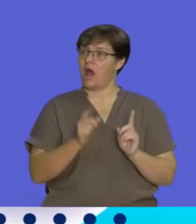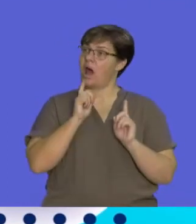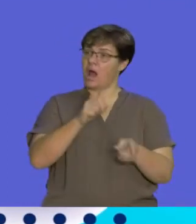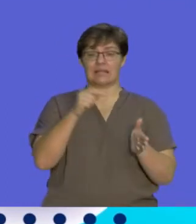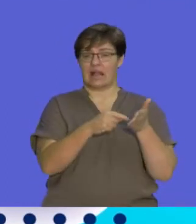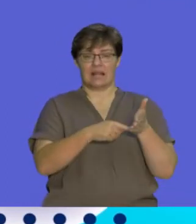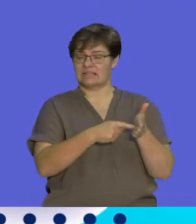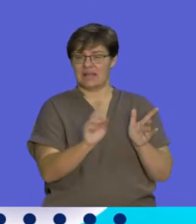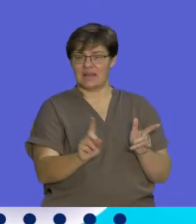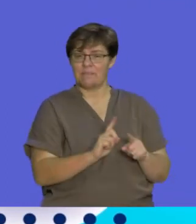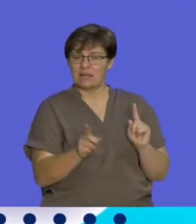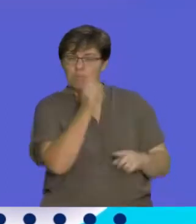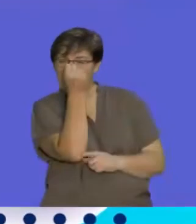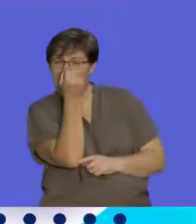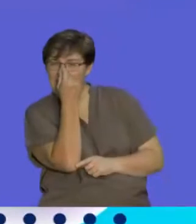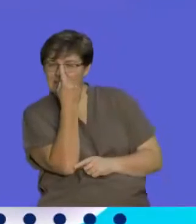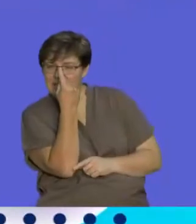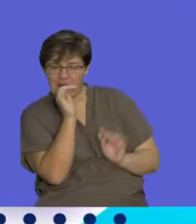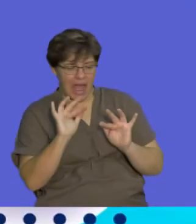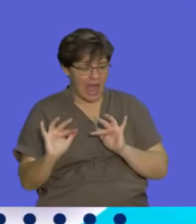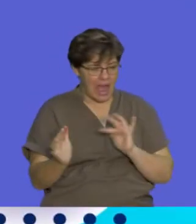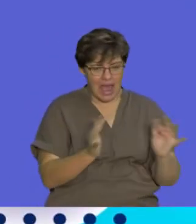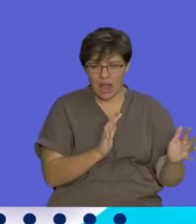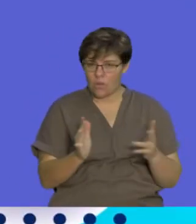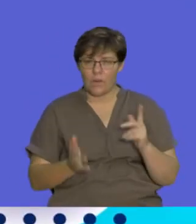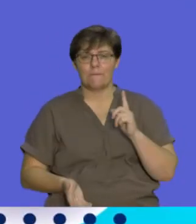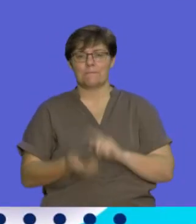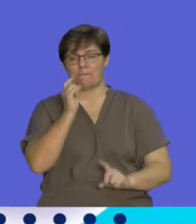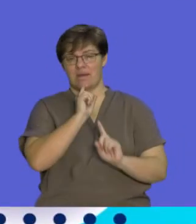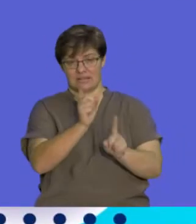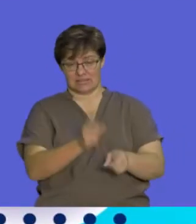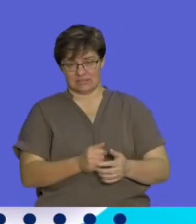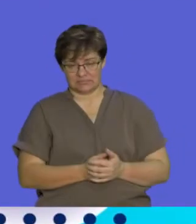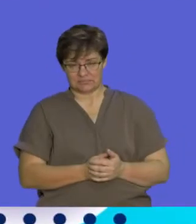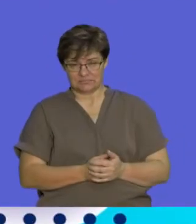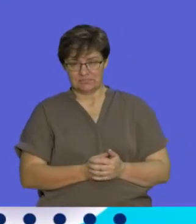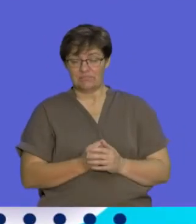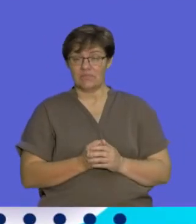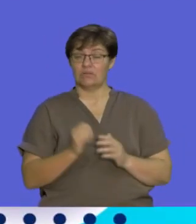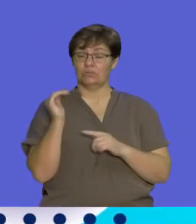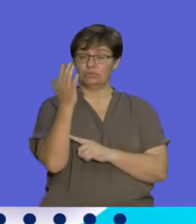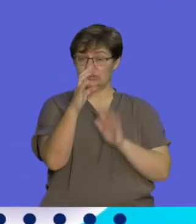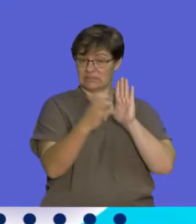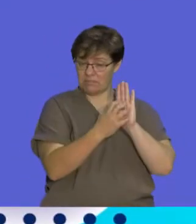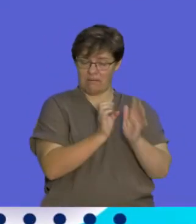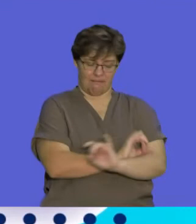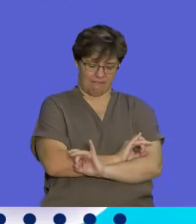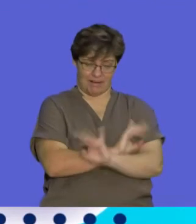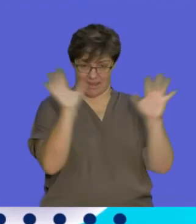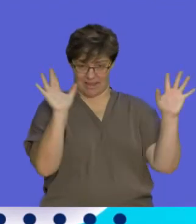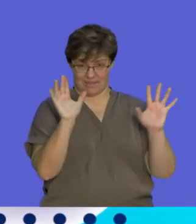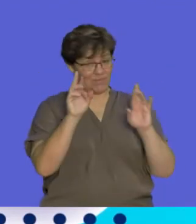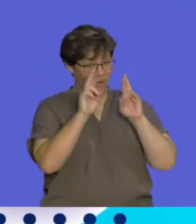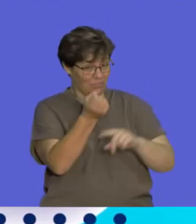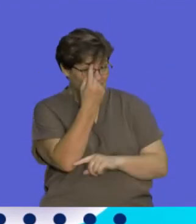but understanding how we're going to get those answers. And so the tree diagram makes it very clear. I hope you've got that.